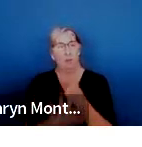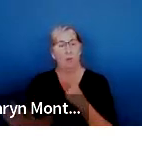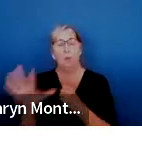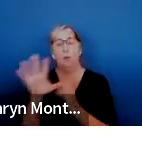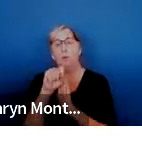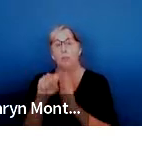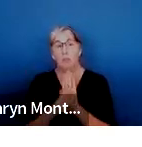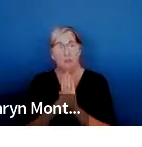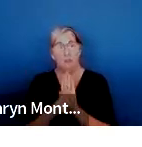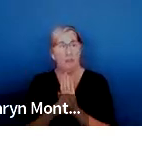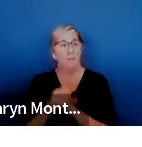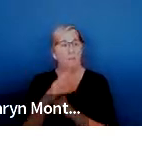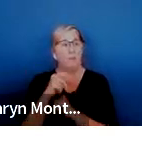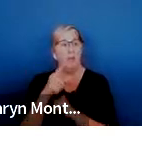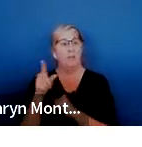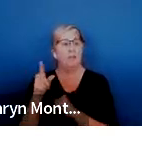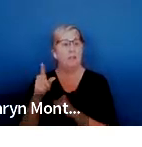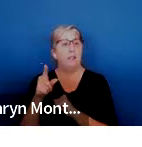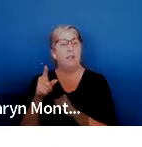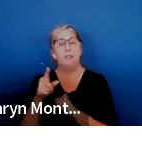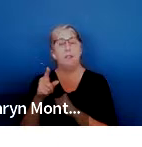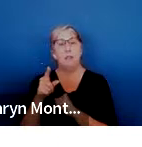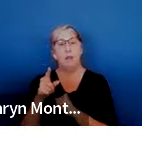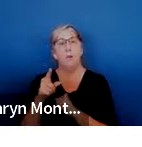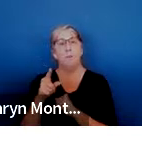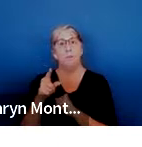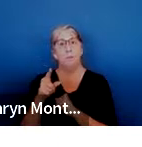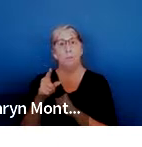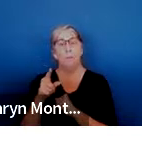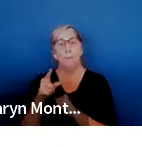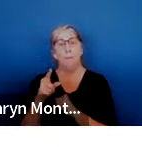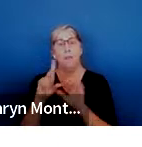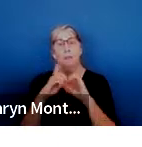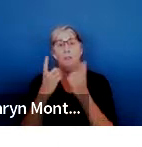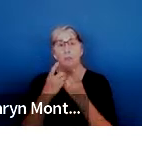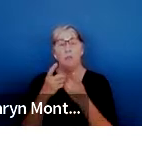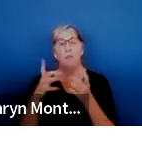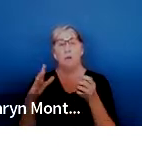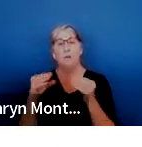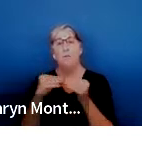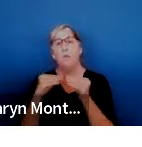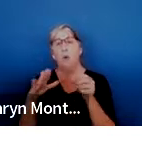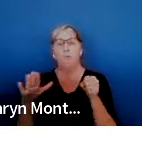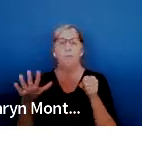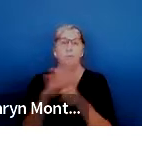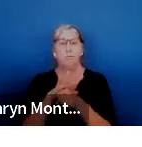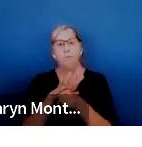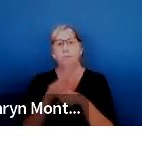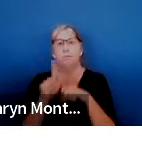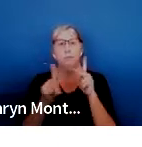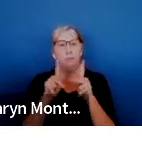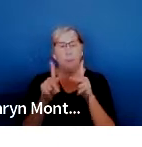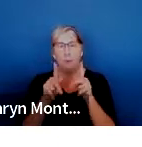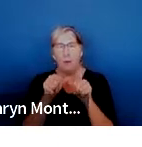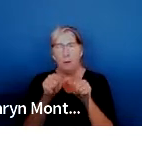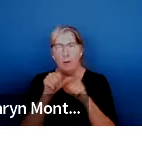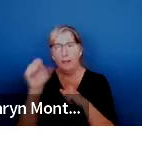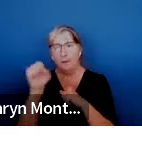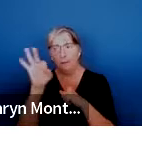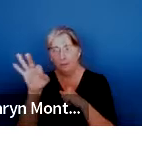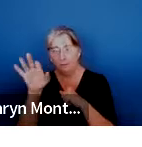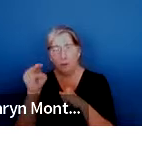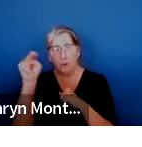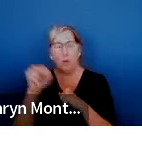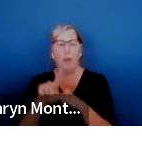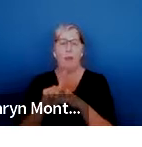again, these seats are in higher density areas in the San Francisco Bay Area in the north, and the